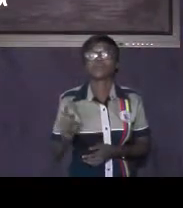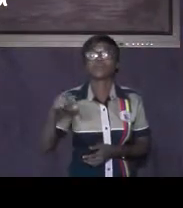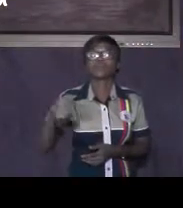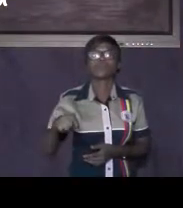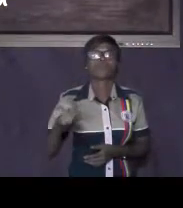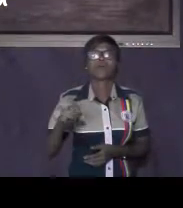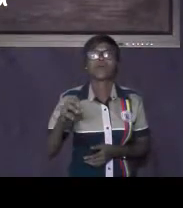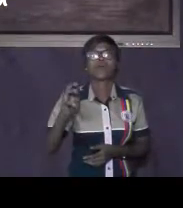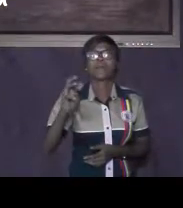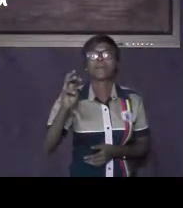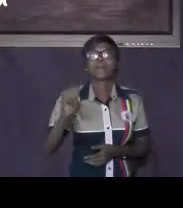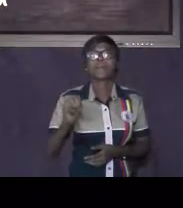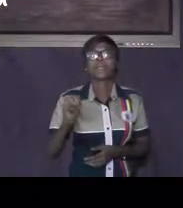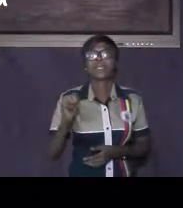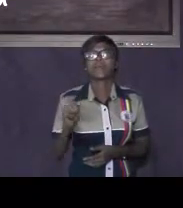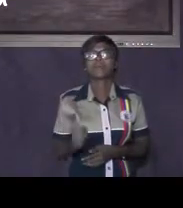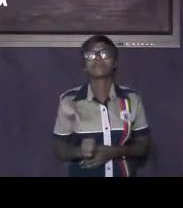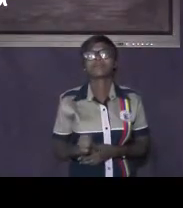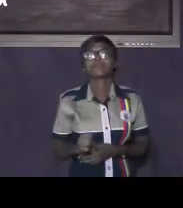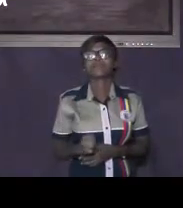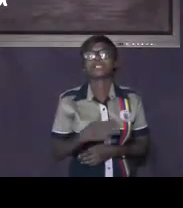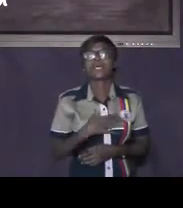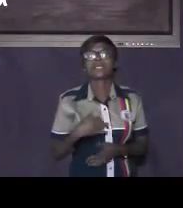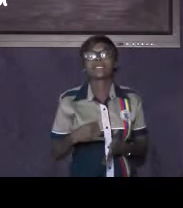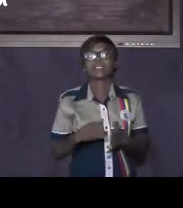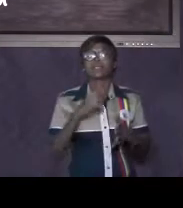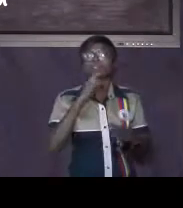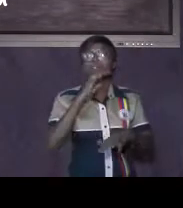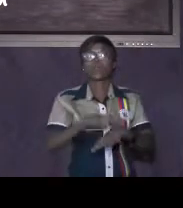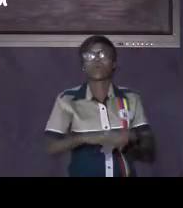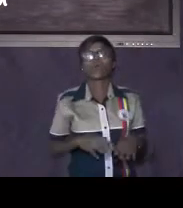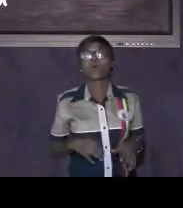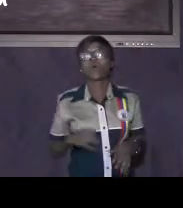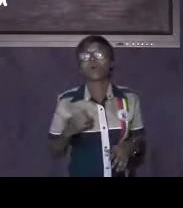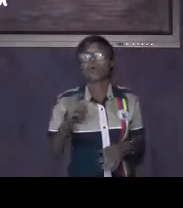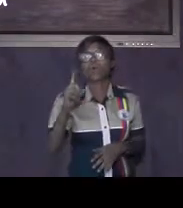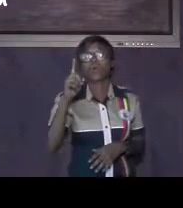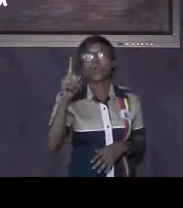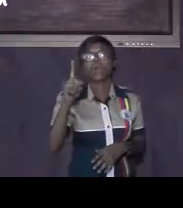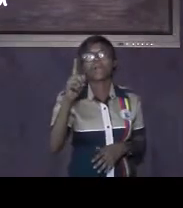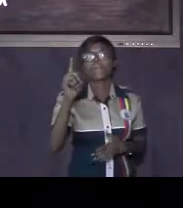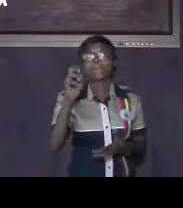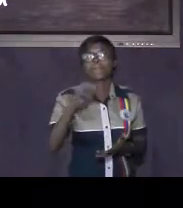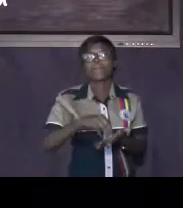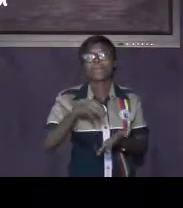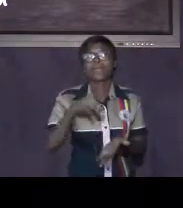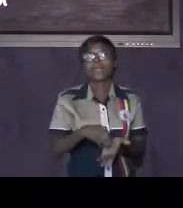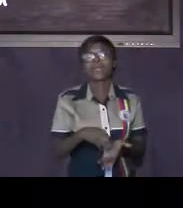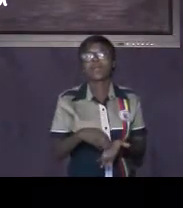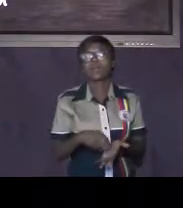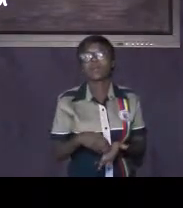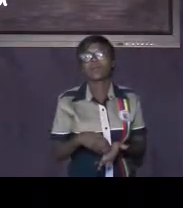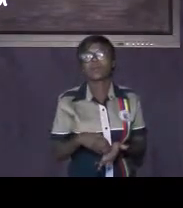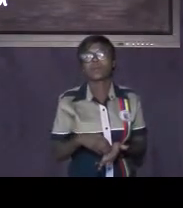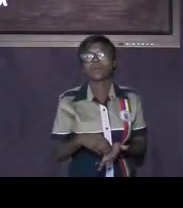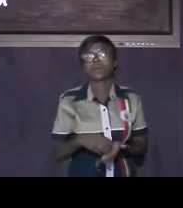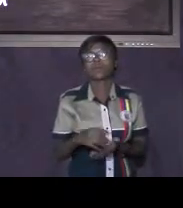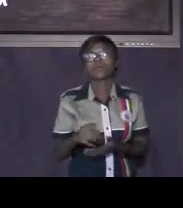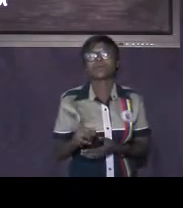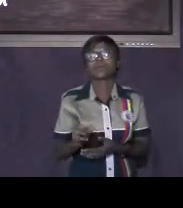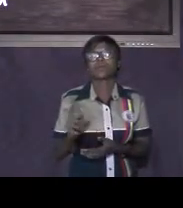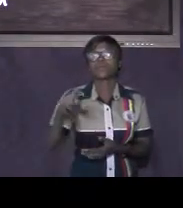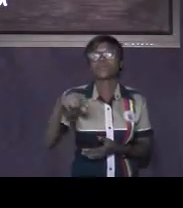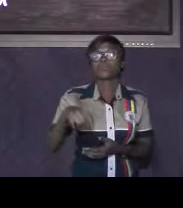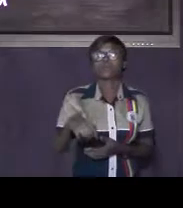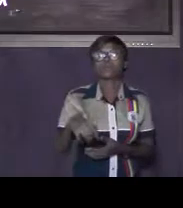Then 100 hectares is 1 square kilometer. And it is also the same thing as 1 million square meters. 1 square